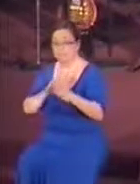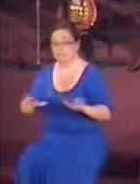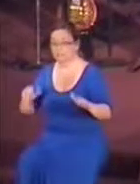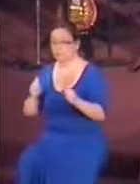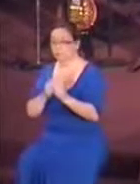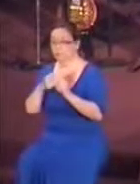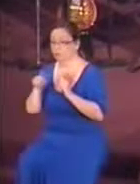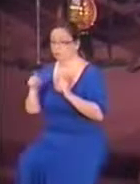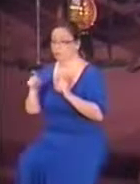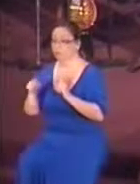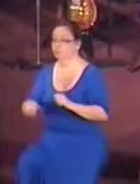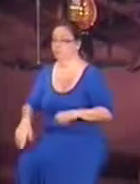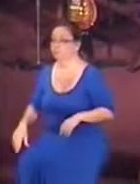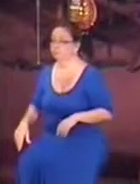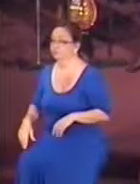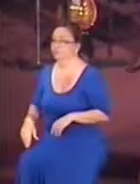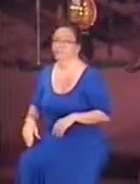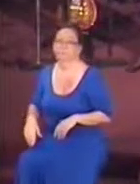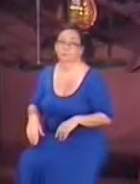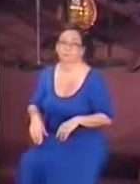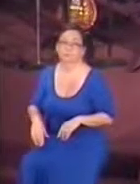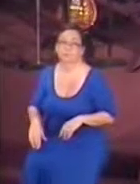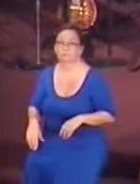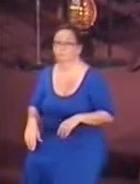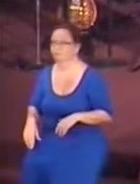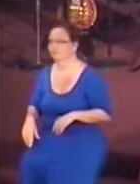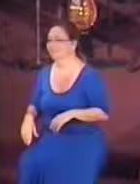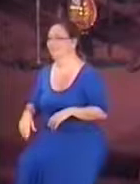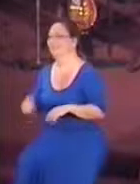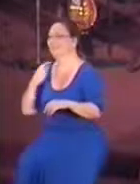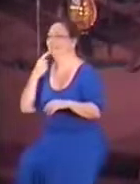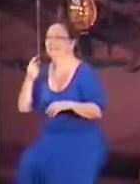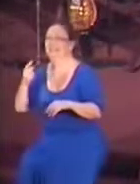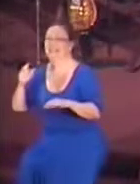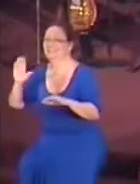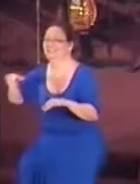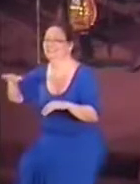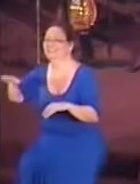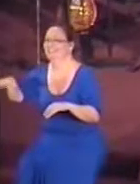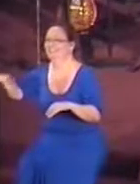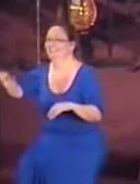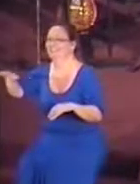said to Thomas, Thomas, you're a loser, and you shouldn't have doubted me.